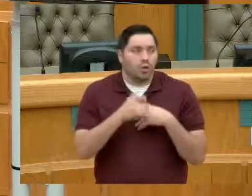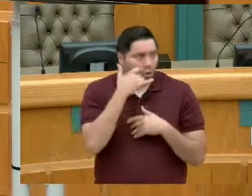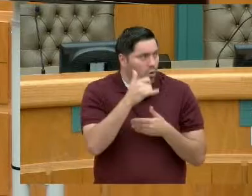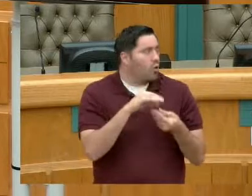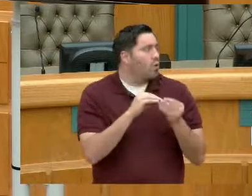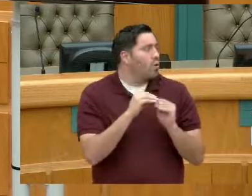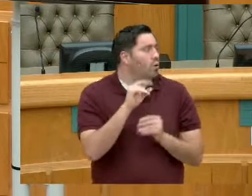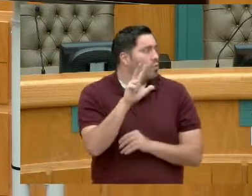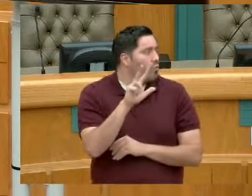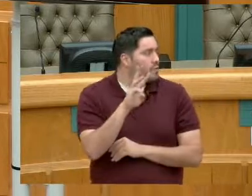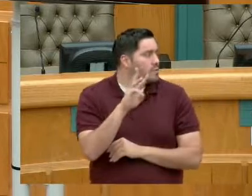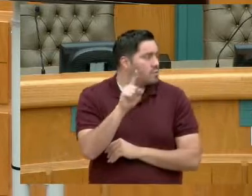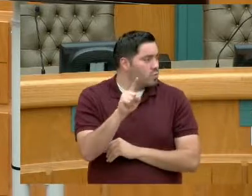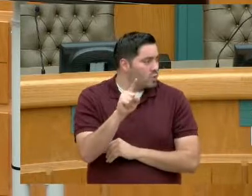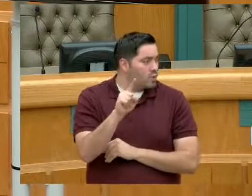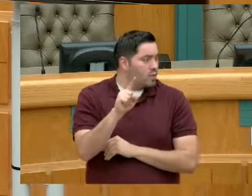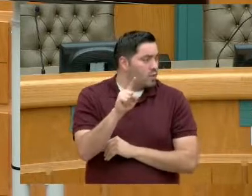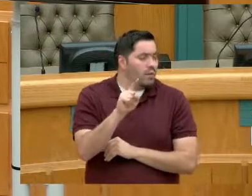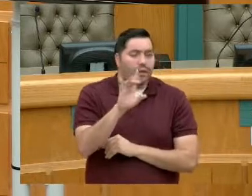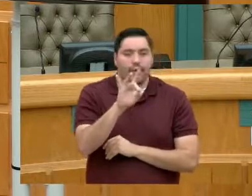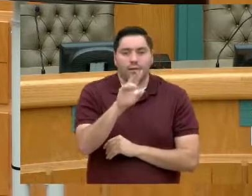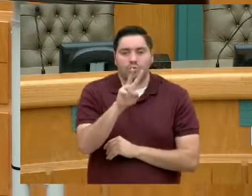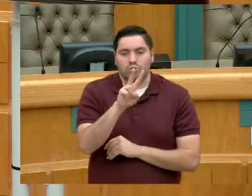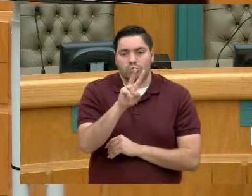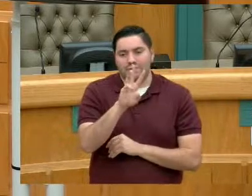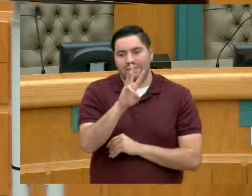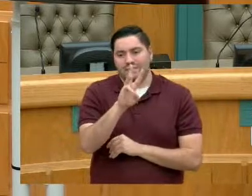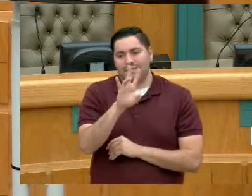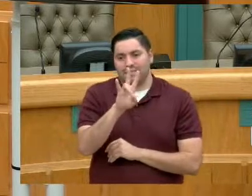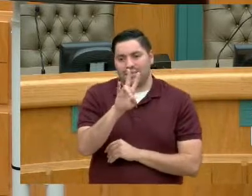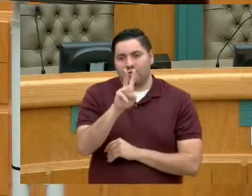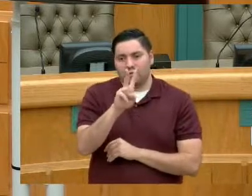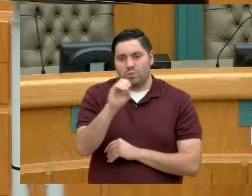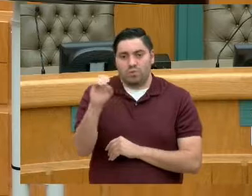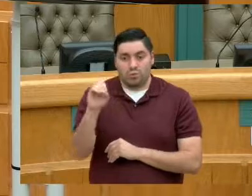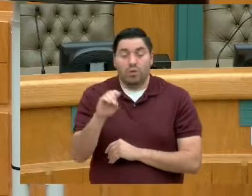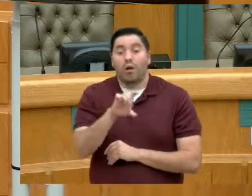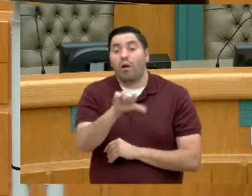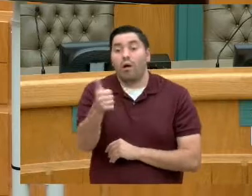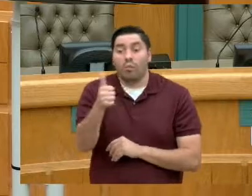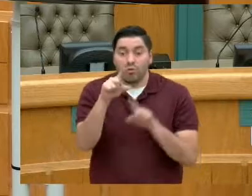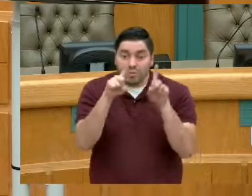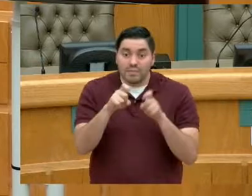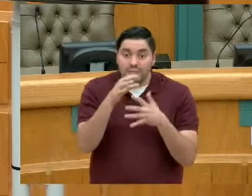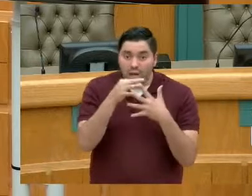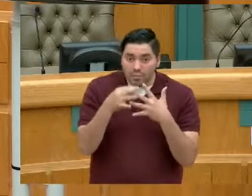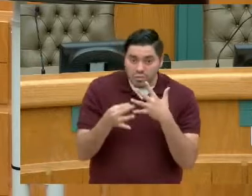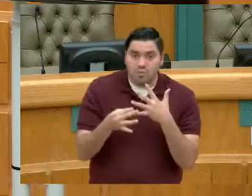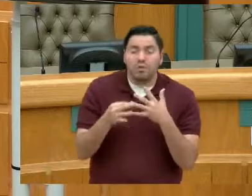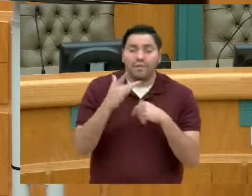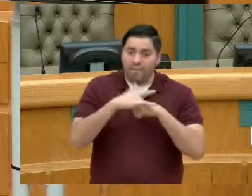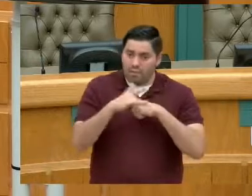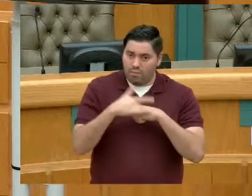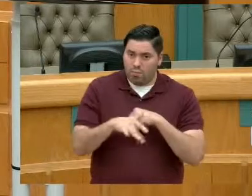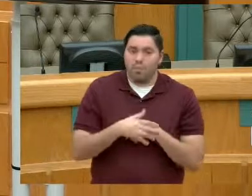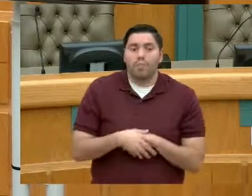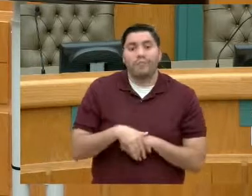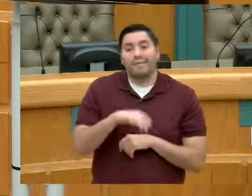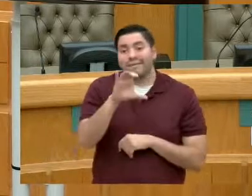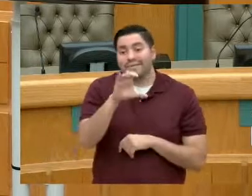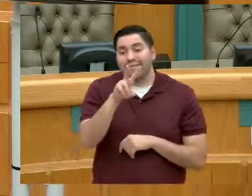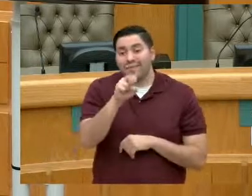361-826-7200 for an appointment to go through the next drive-thru. Other testing options are available in our community. There is